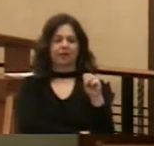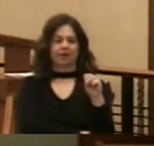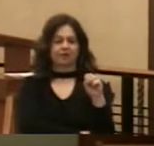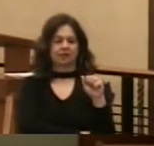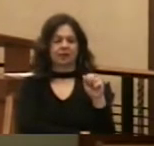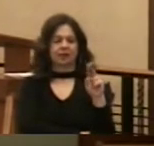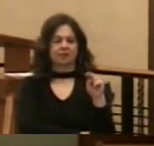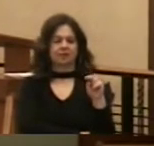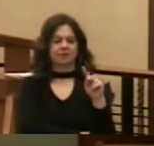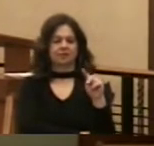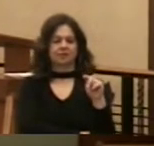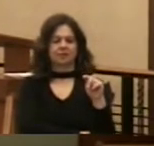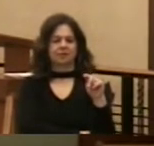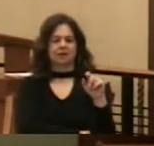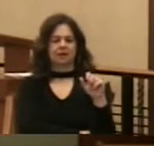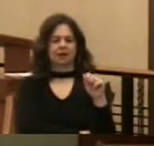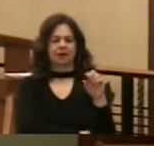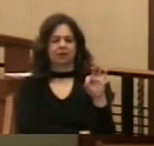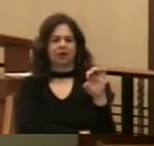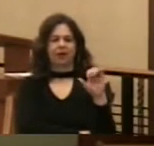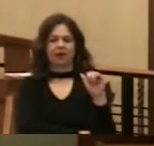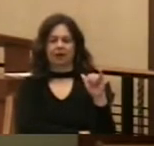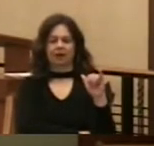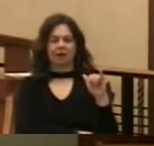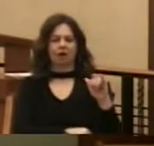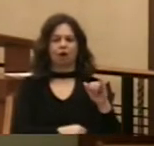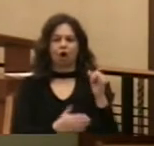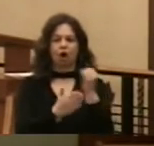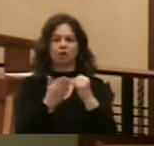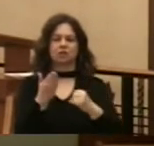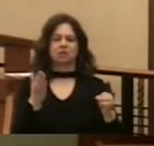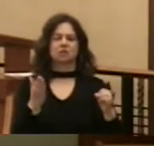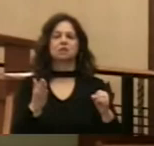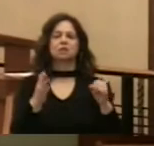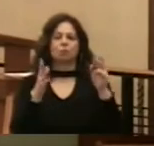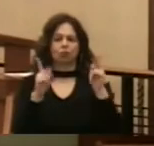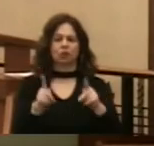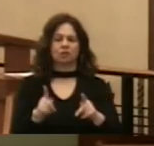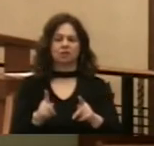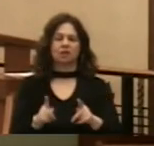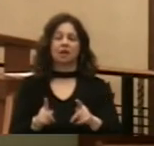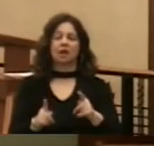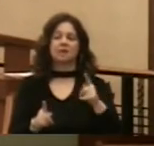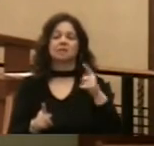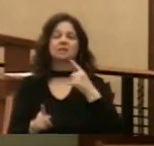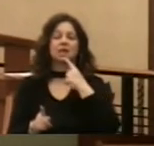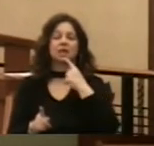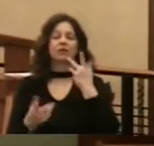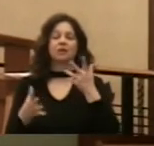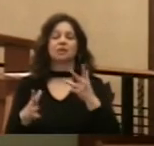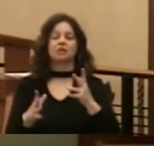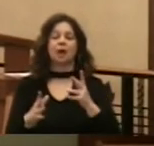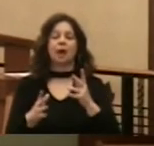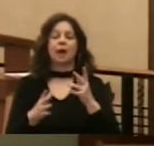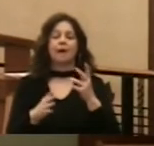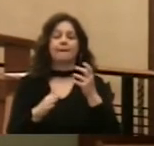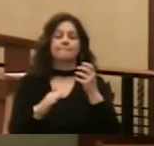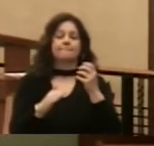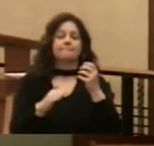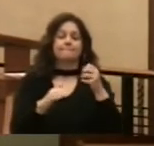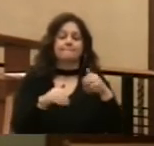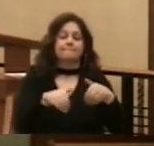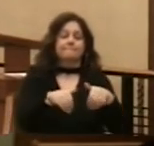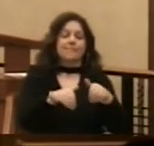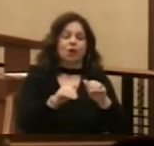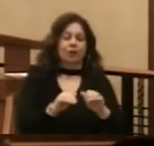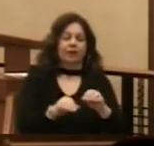together his life's belongings and has buried it in two large boxes in a